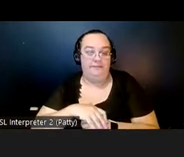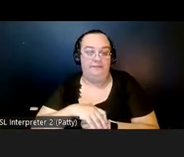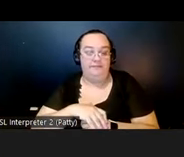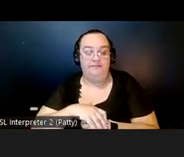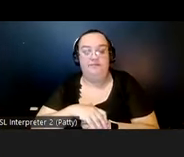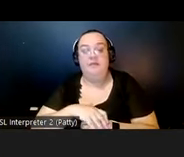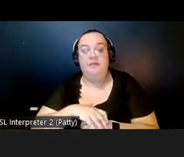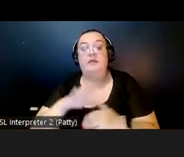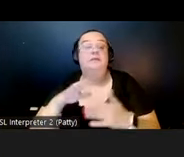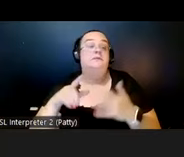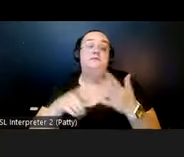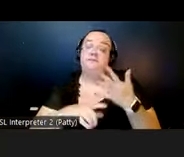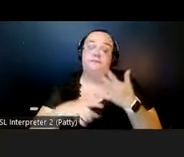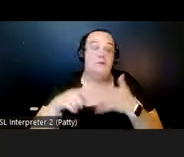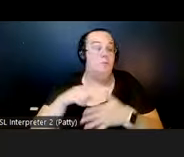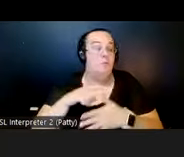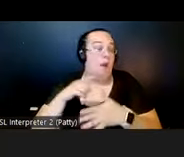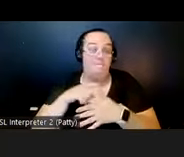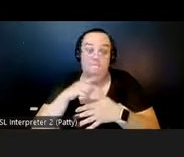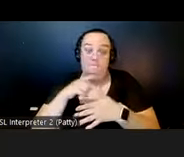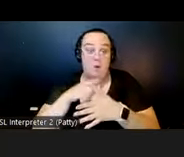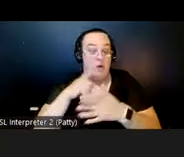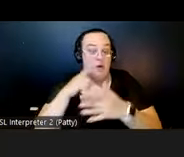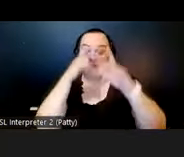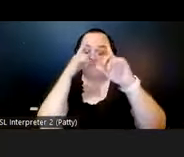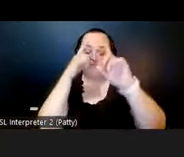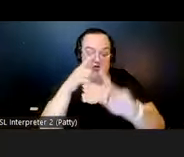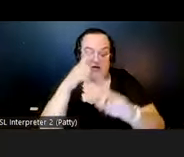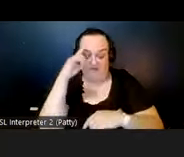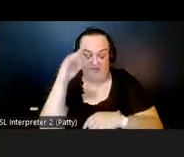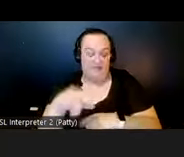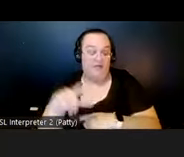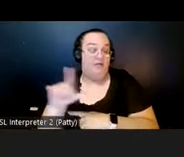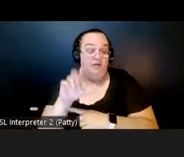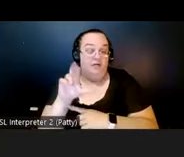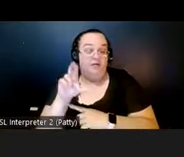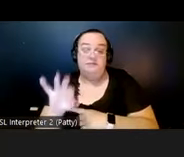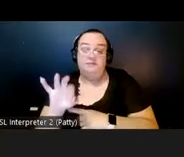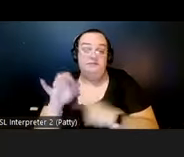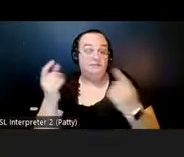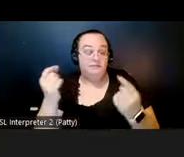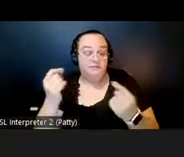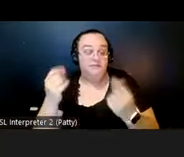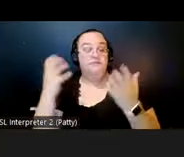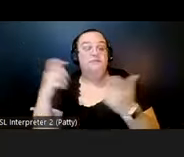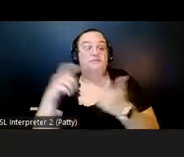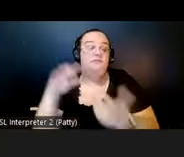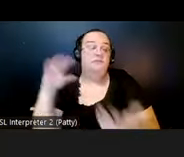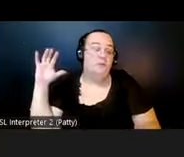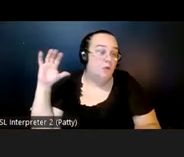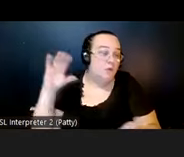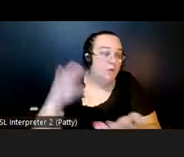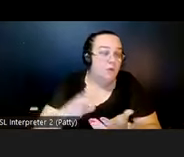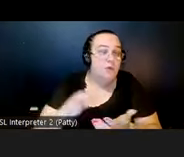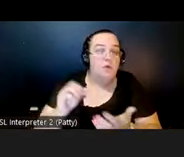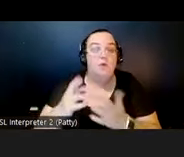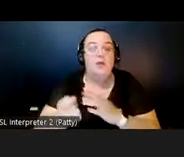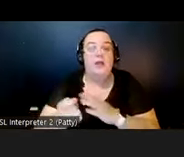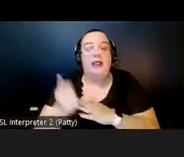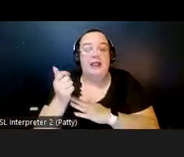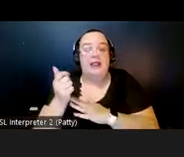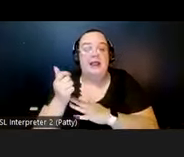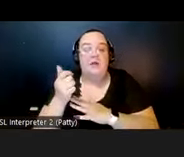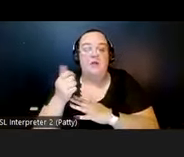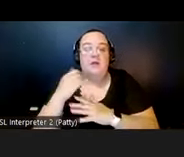The primary objective of the Legacy Restoration Fund is to reduce or eliminate